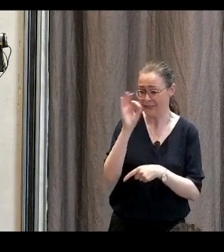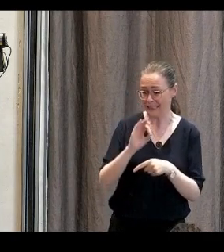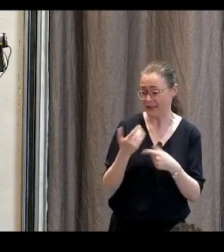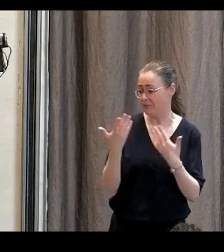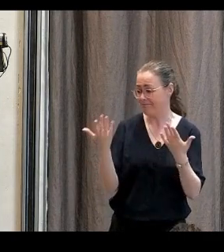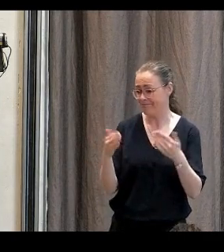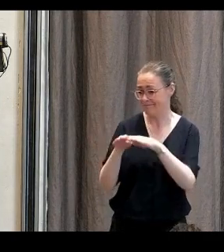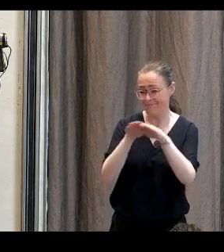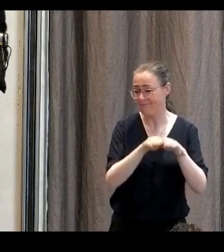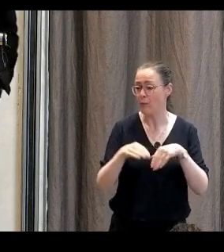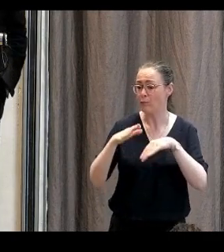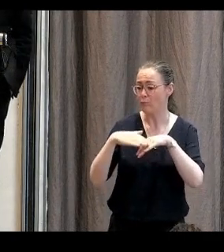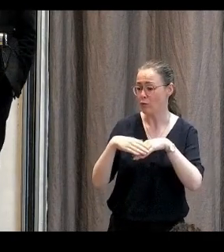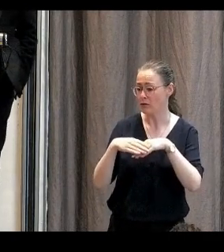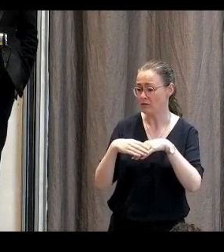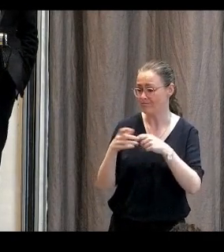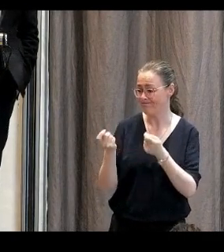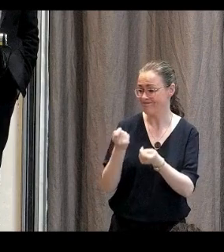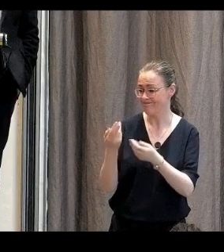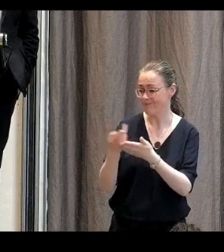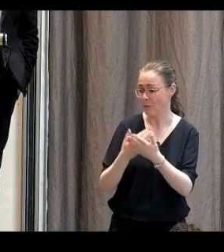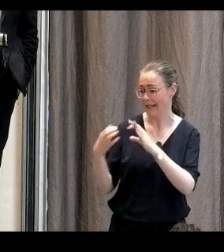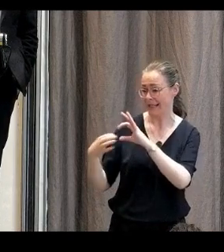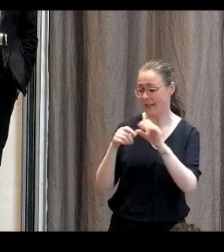driving regulators work towards.